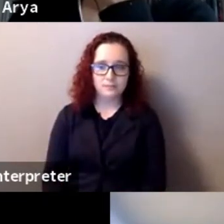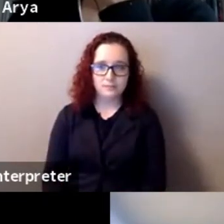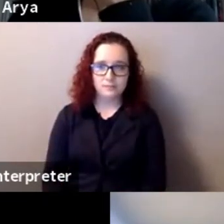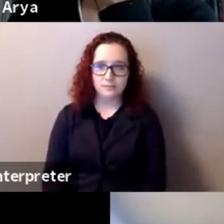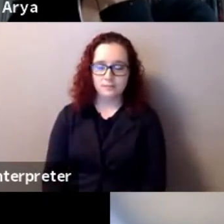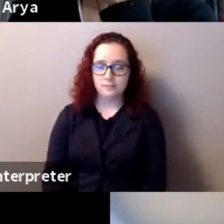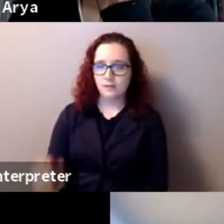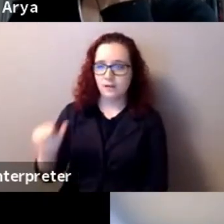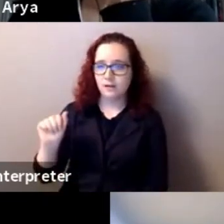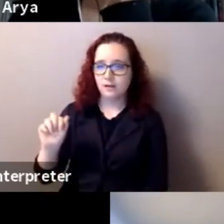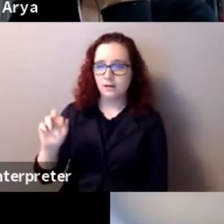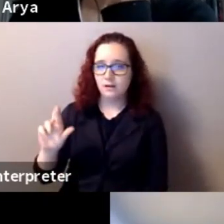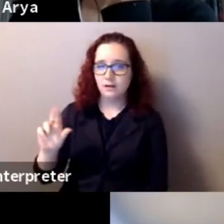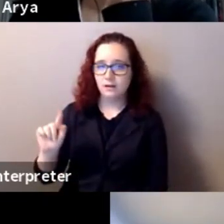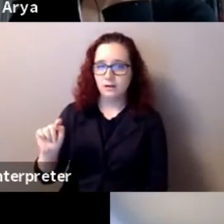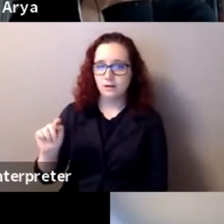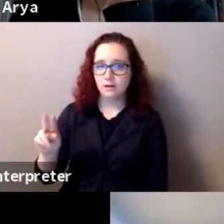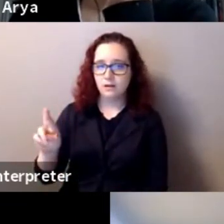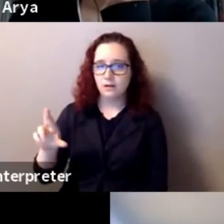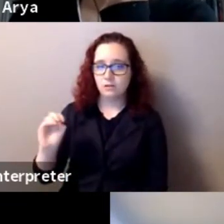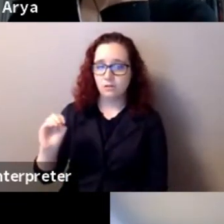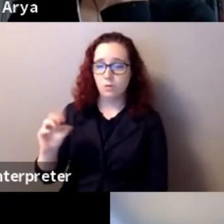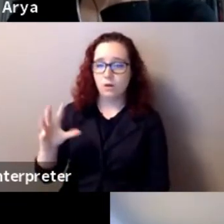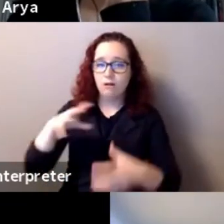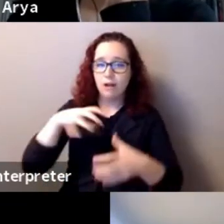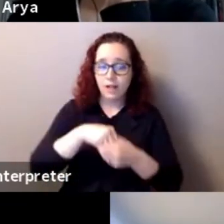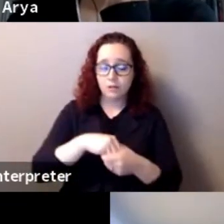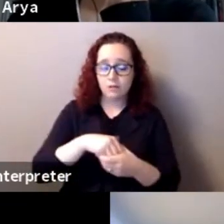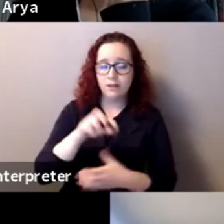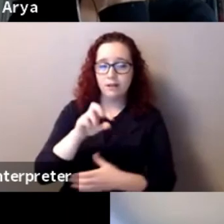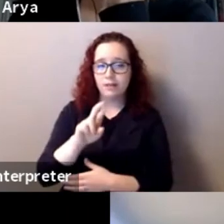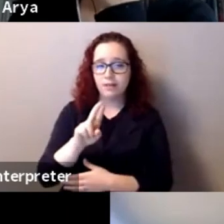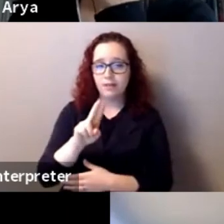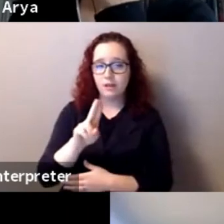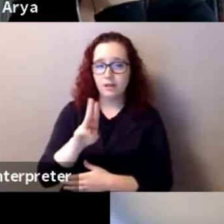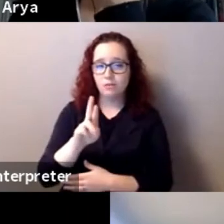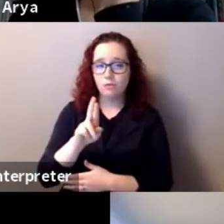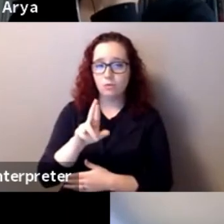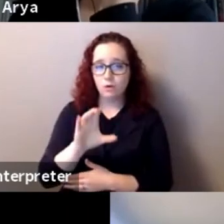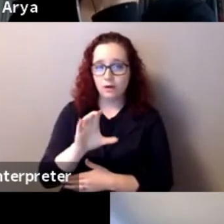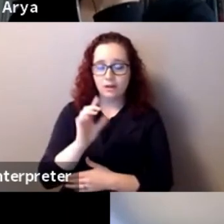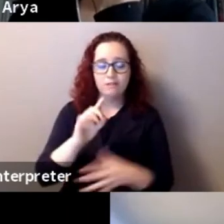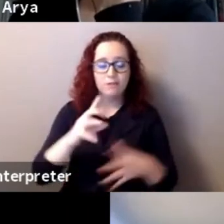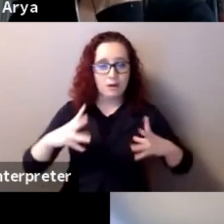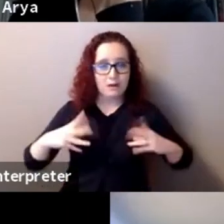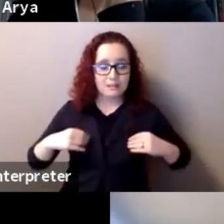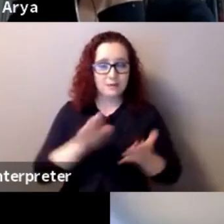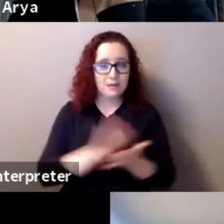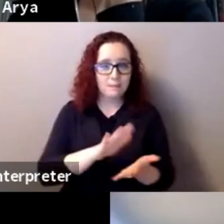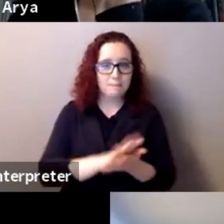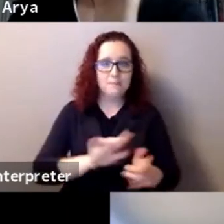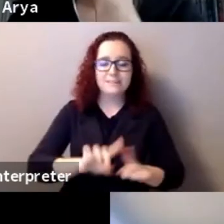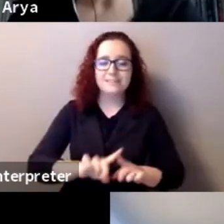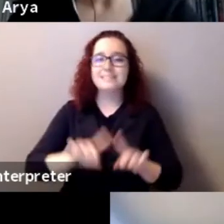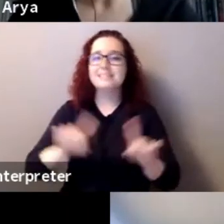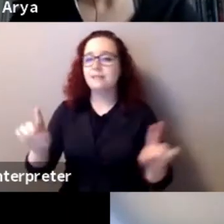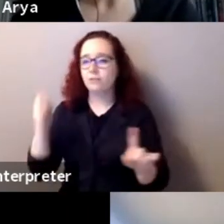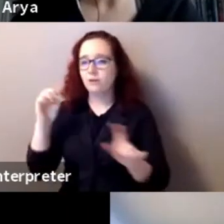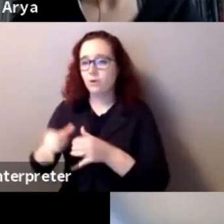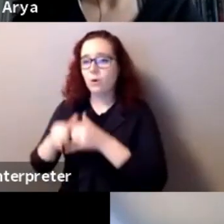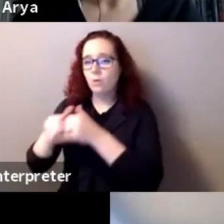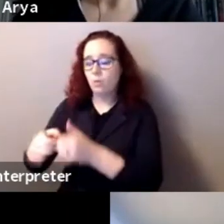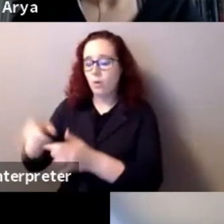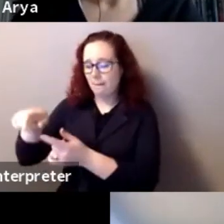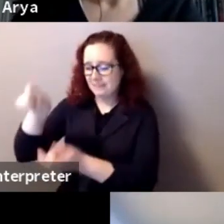Including the rubric that is not the same as the rubric you use to accept papers for within your SIG. You know, it has to be